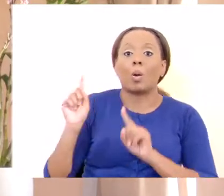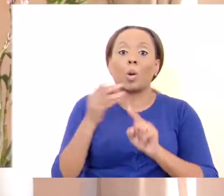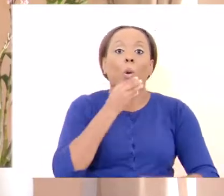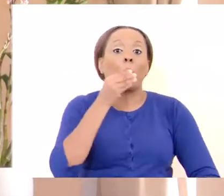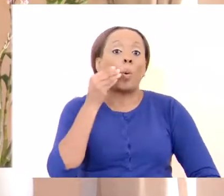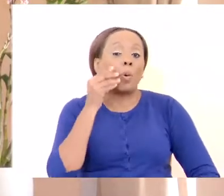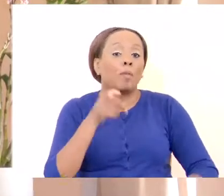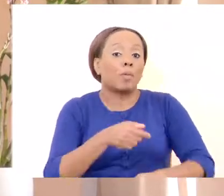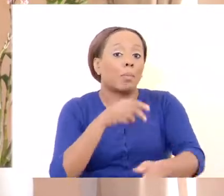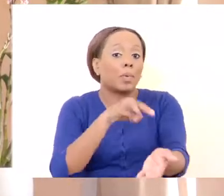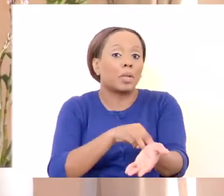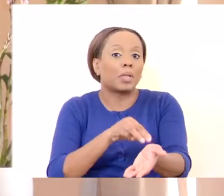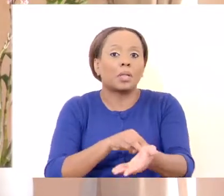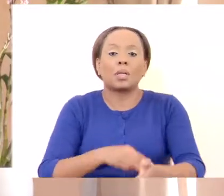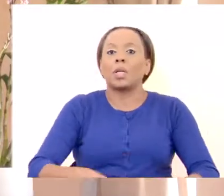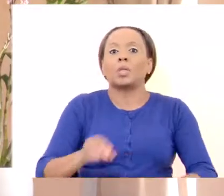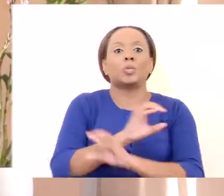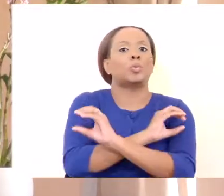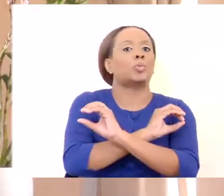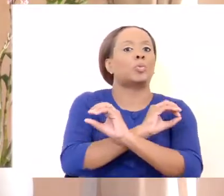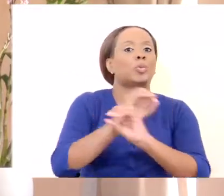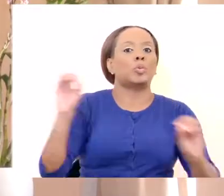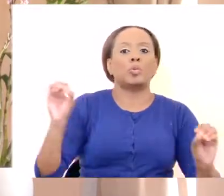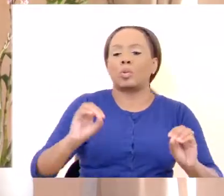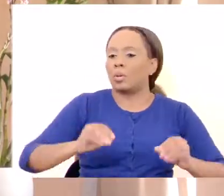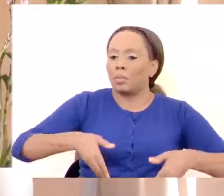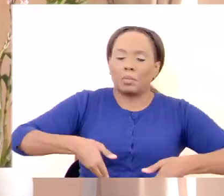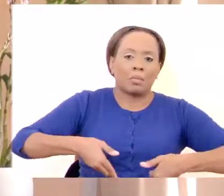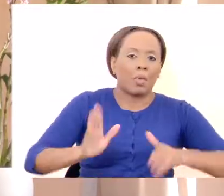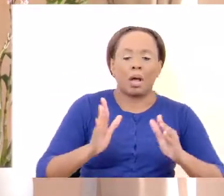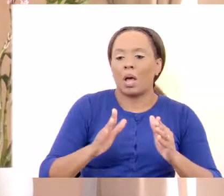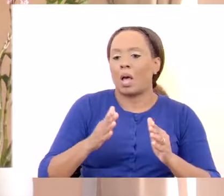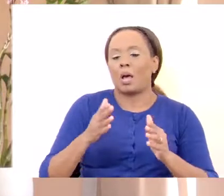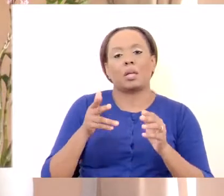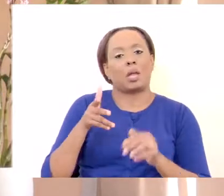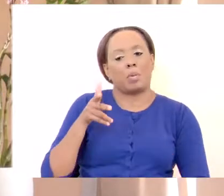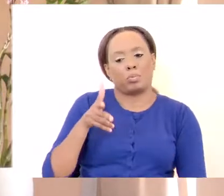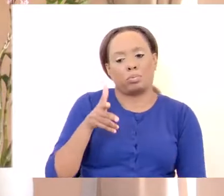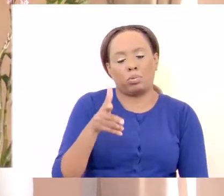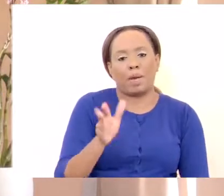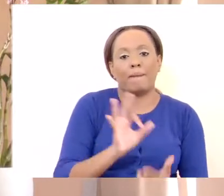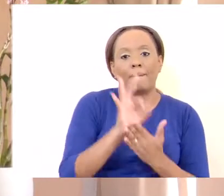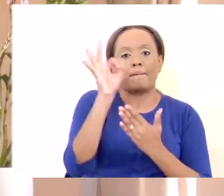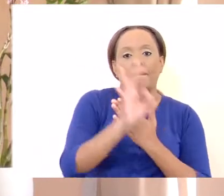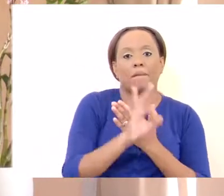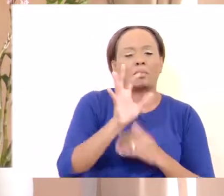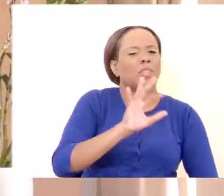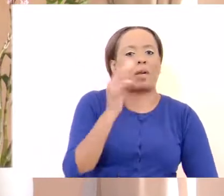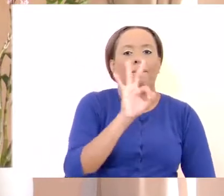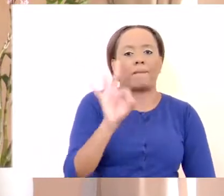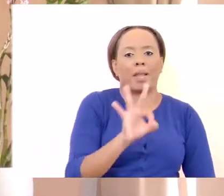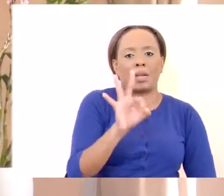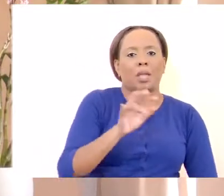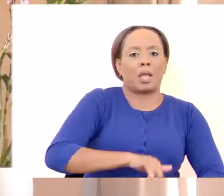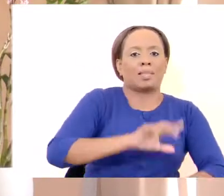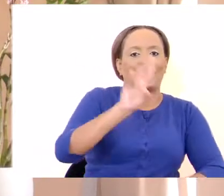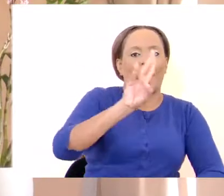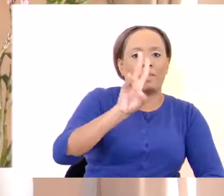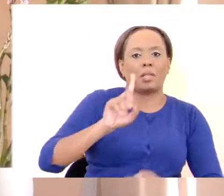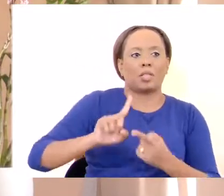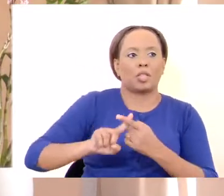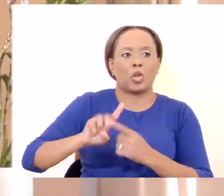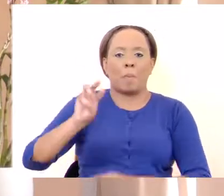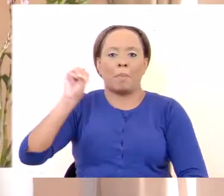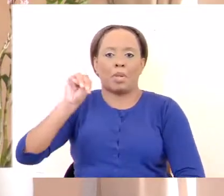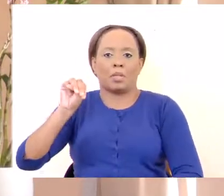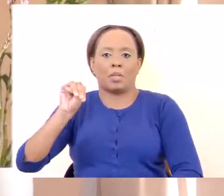you shall have absolutely no permission to be on the roads of Barbados from Friday at 7 p.m. to Monday 6